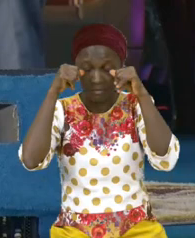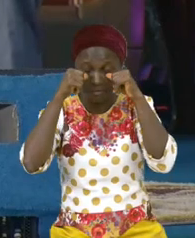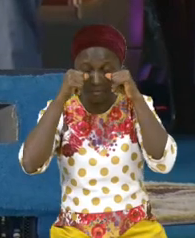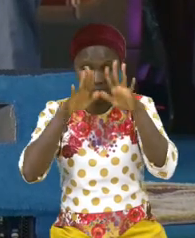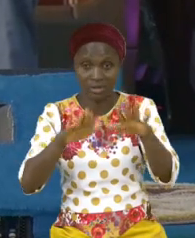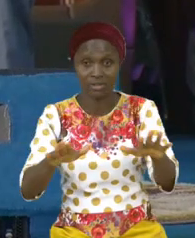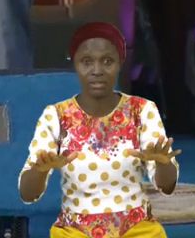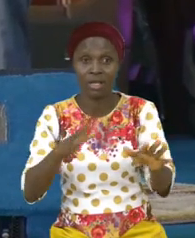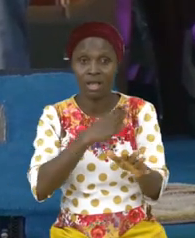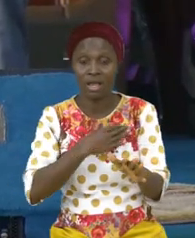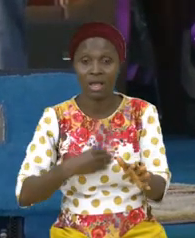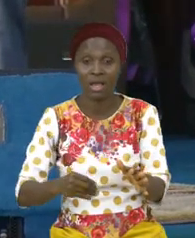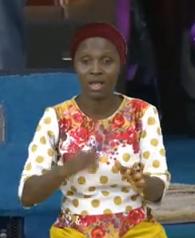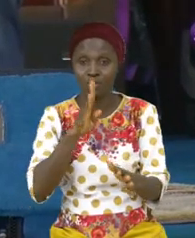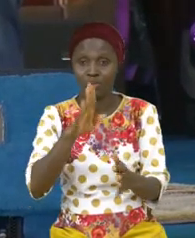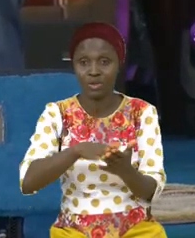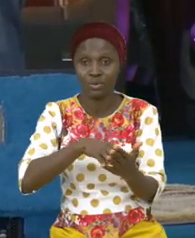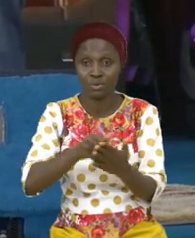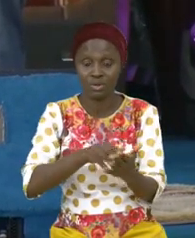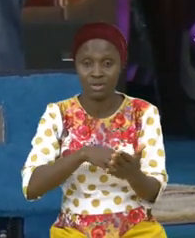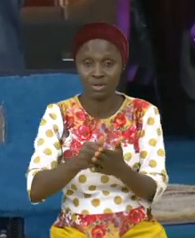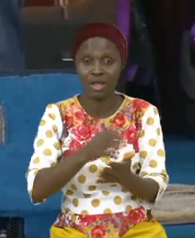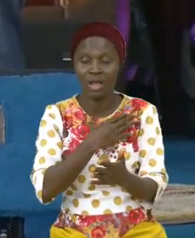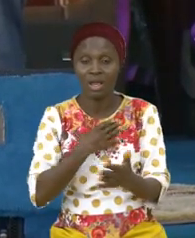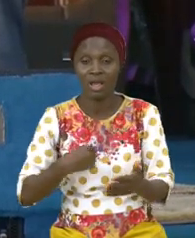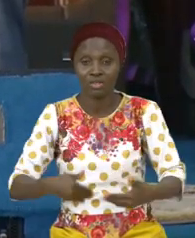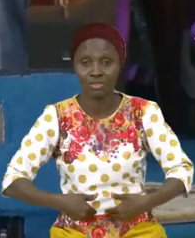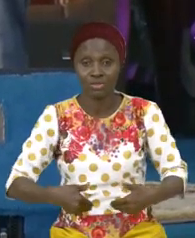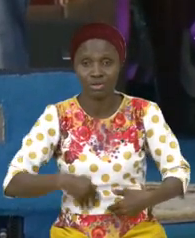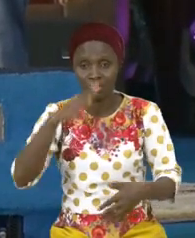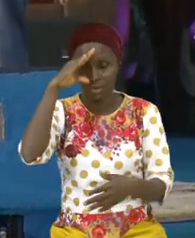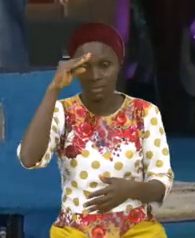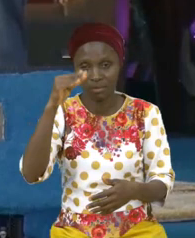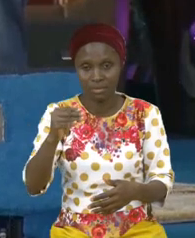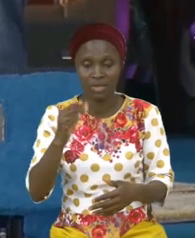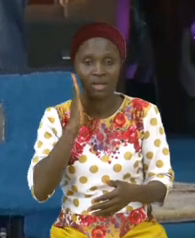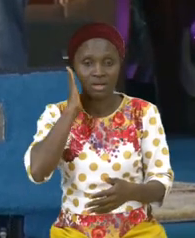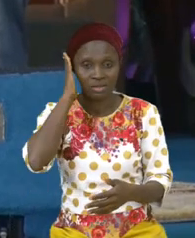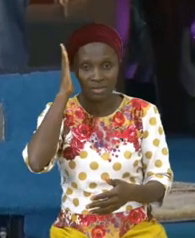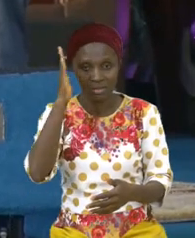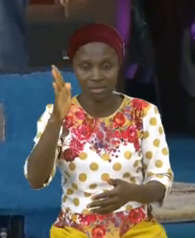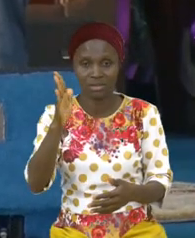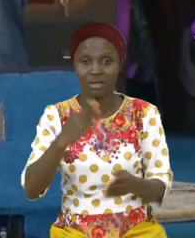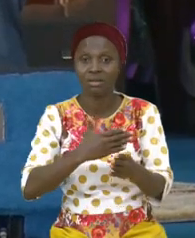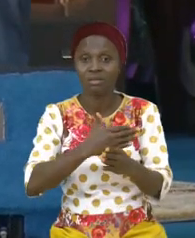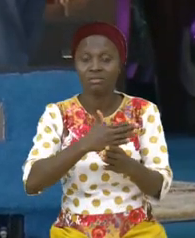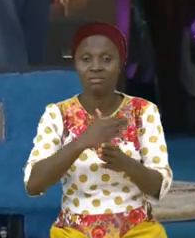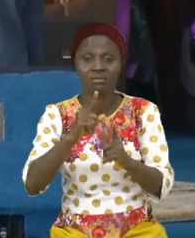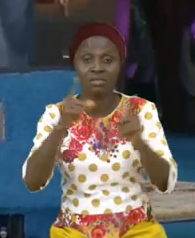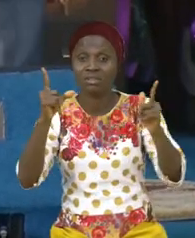and be weary, and the young men shall utterly fall. In